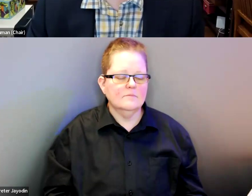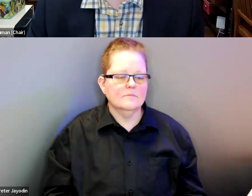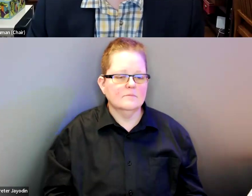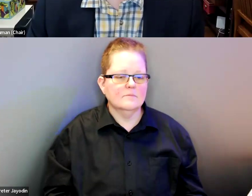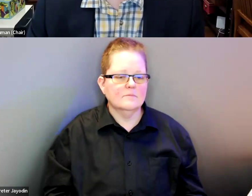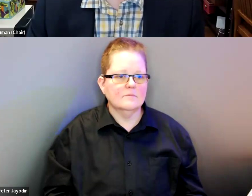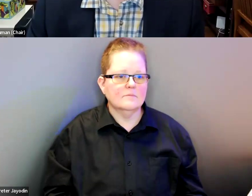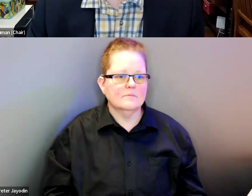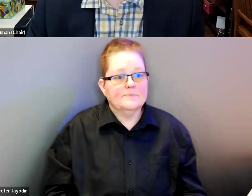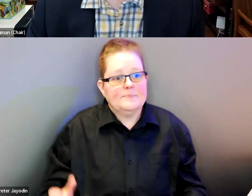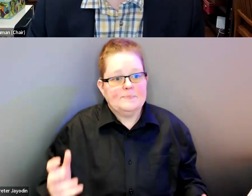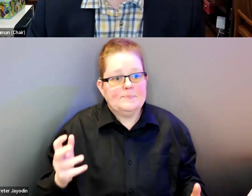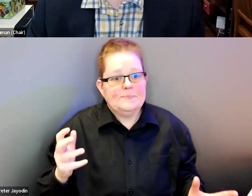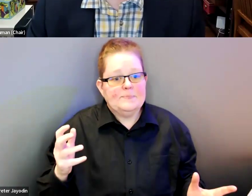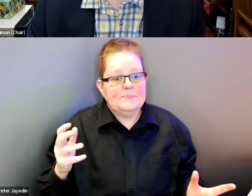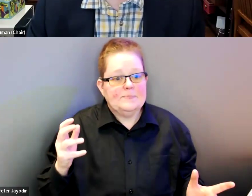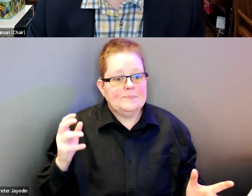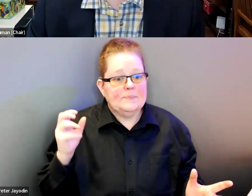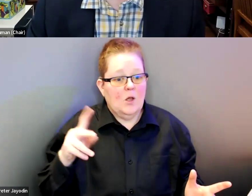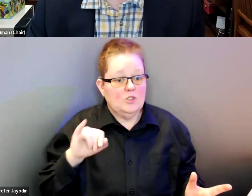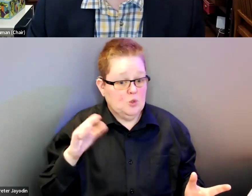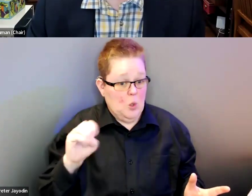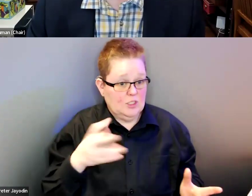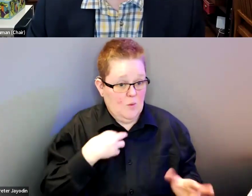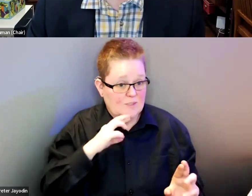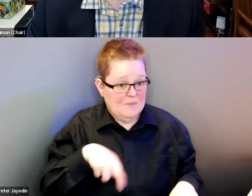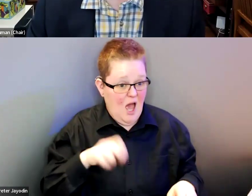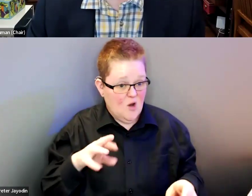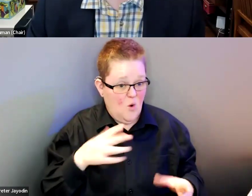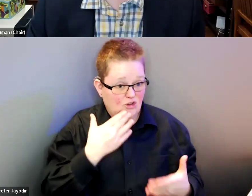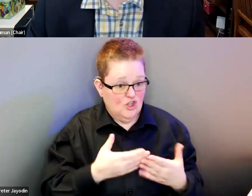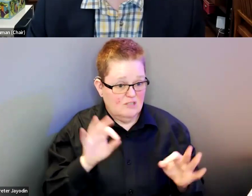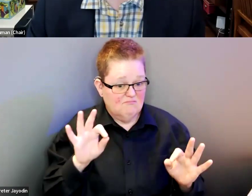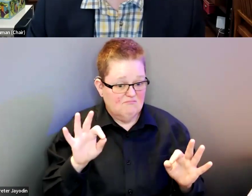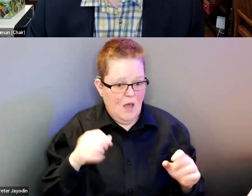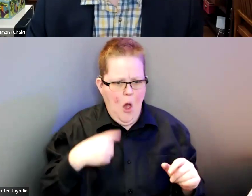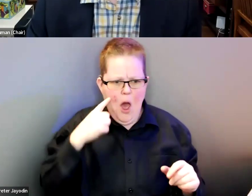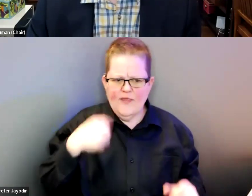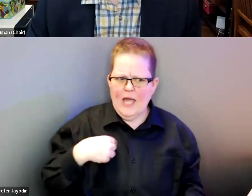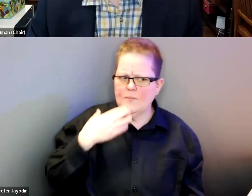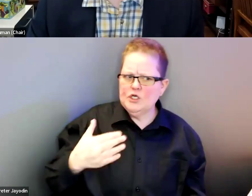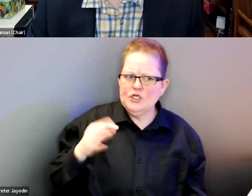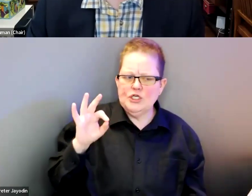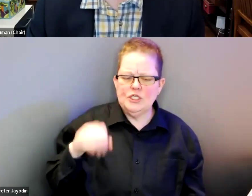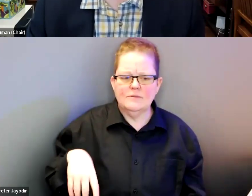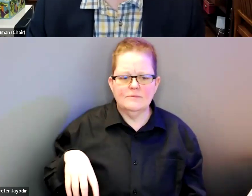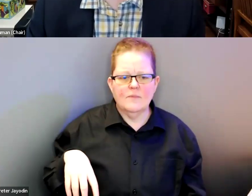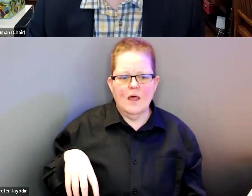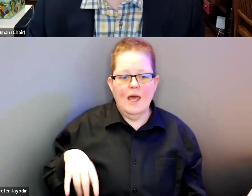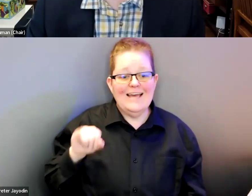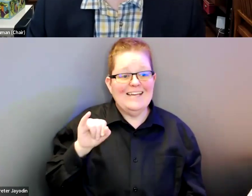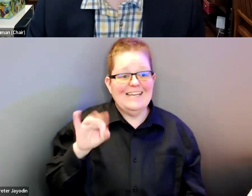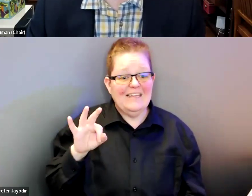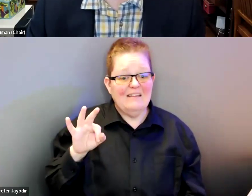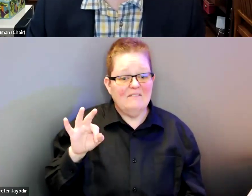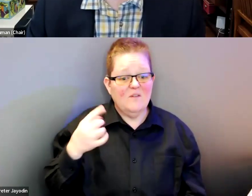Okay. Joyce, did you want to respond, or are you good? I think I'm good. Okay. I mean, if we have engagement,